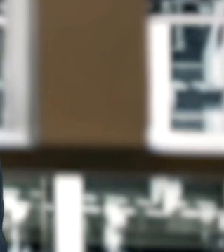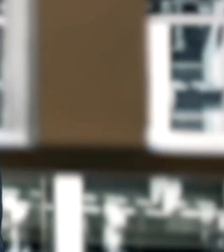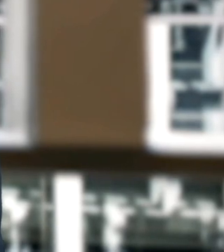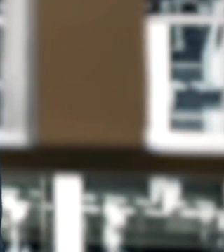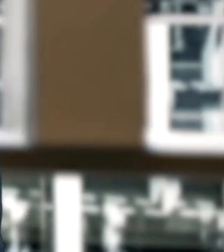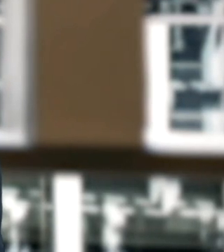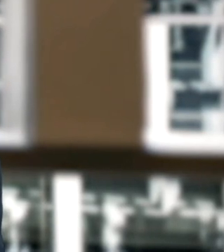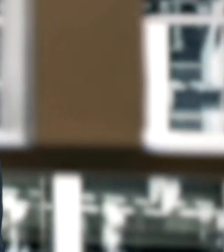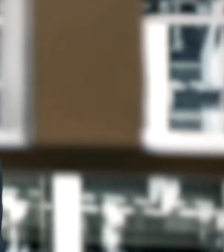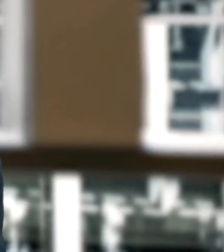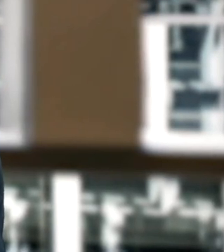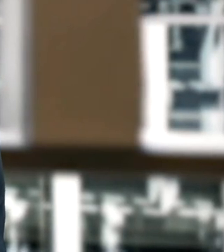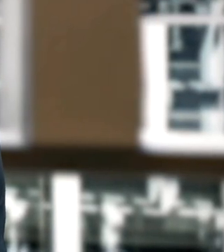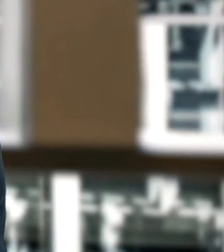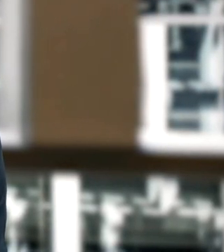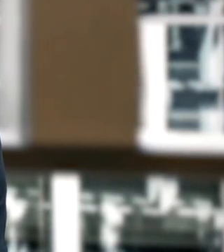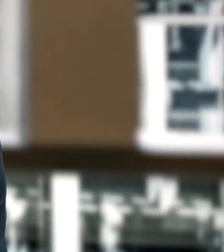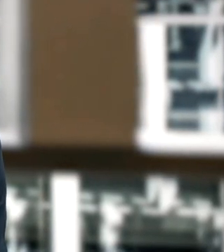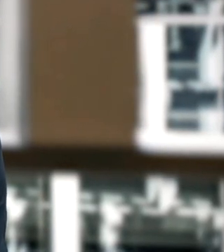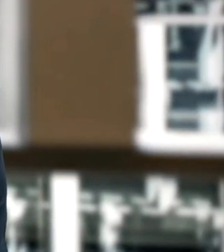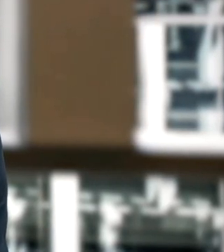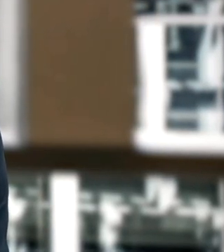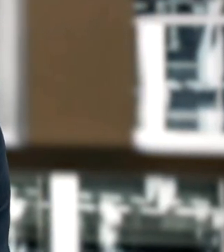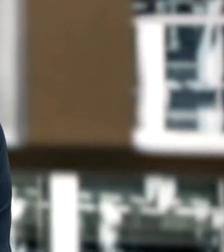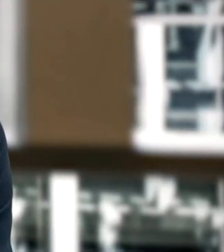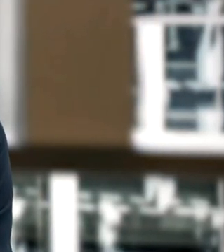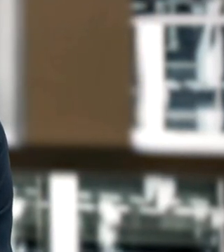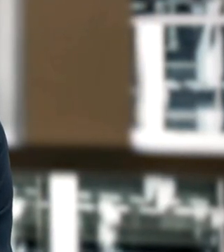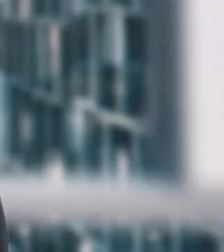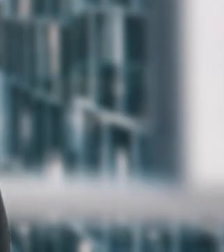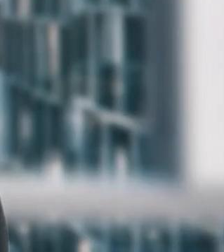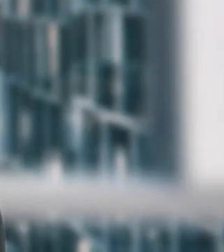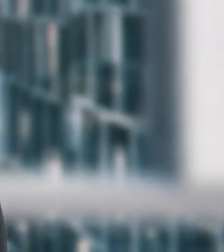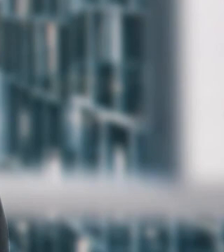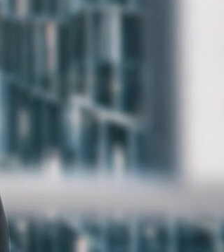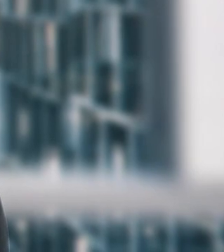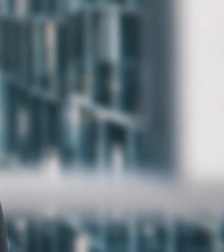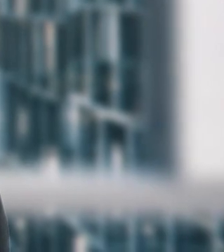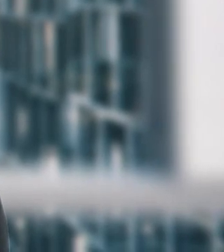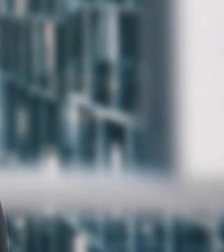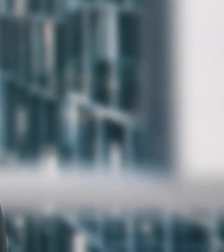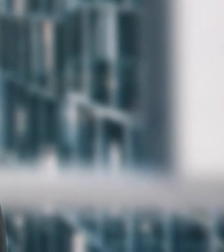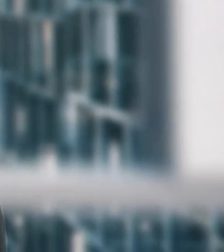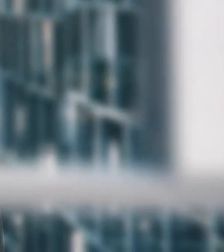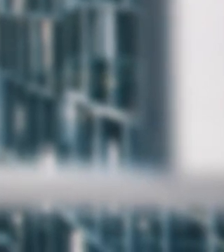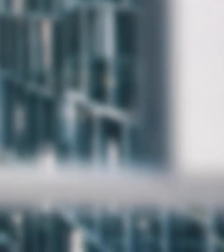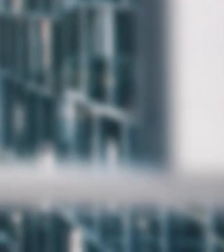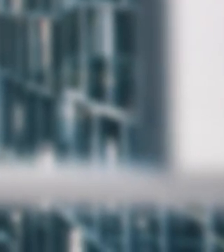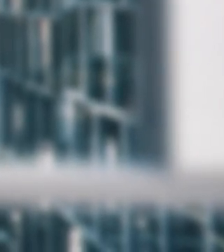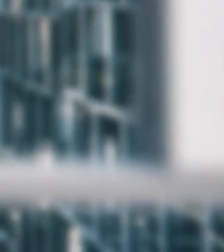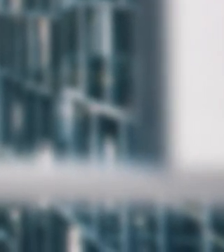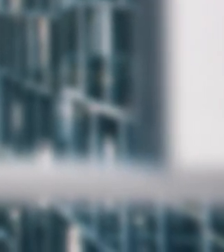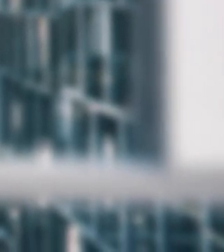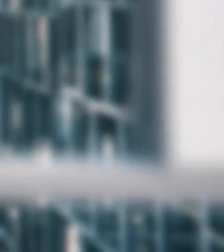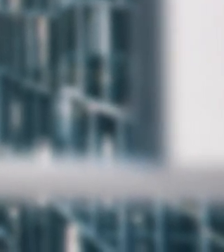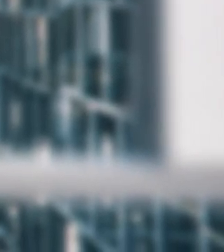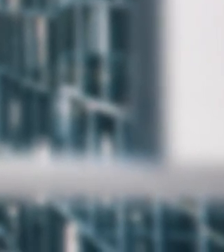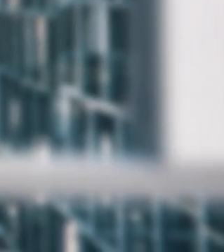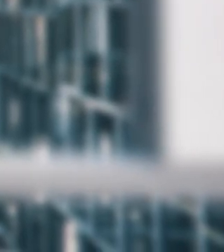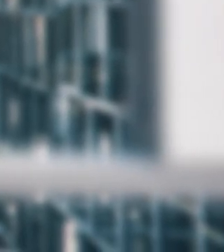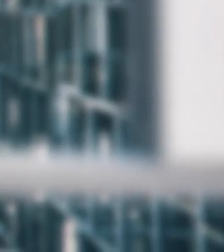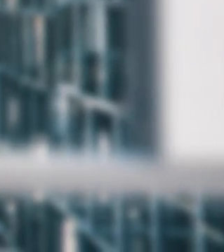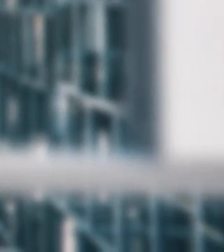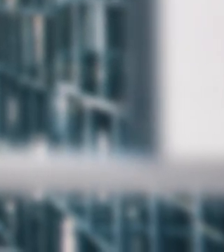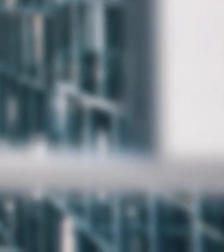best candidates, regardless of the discipline they represent. The educational program at the doctoral school definitely addresses my needs.